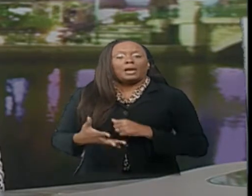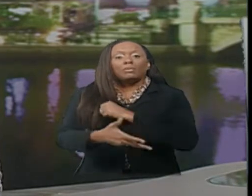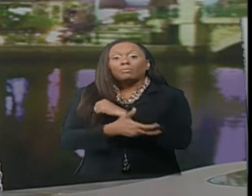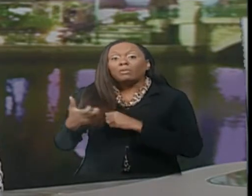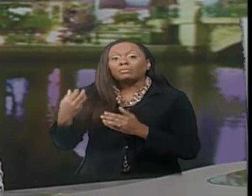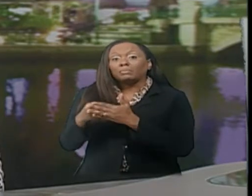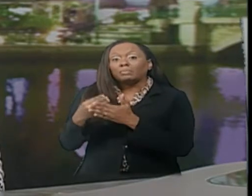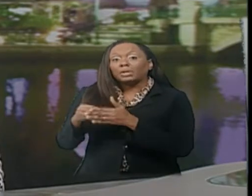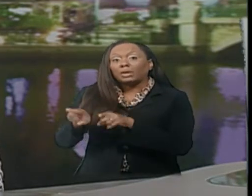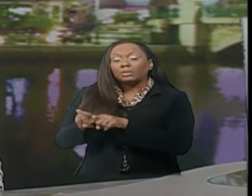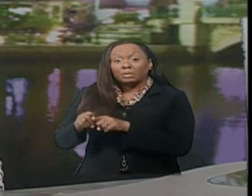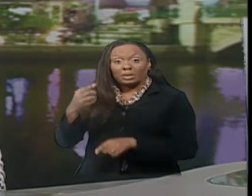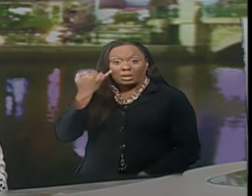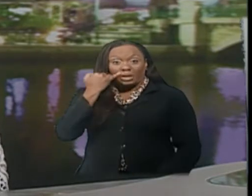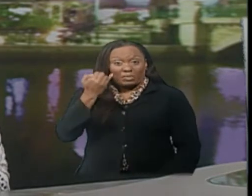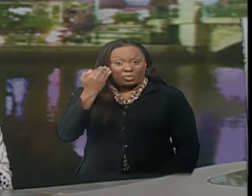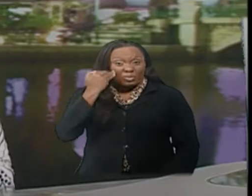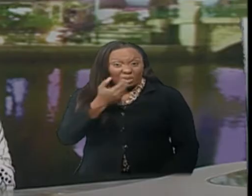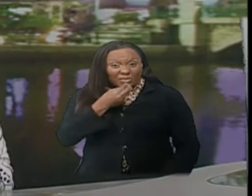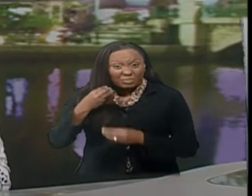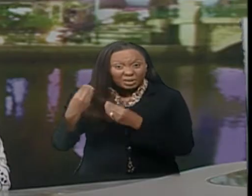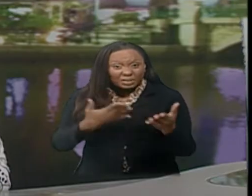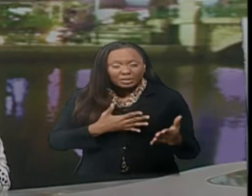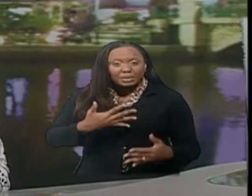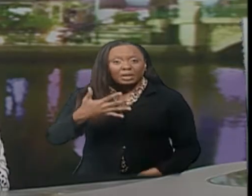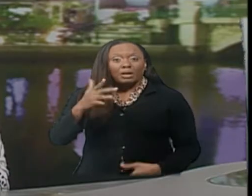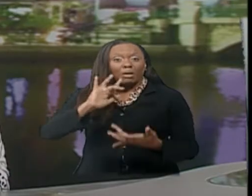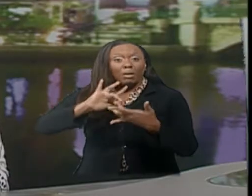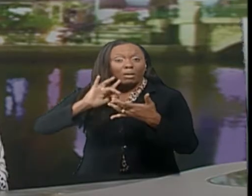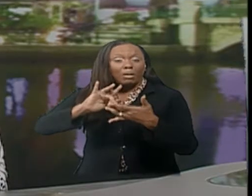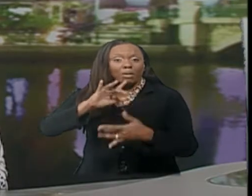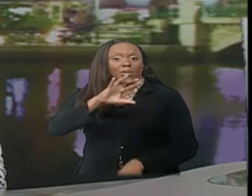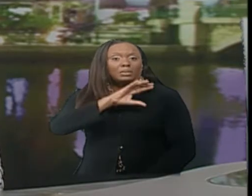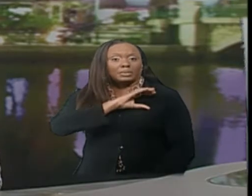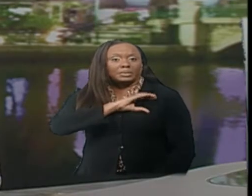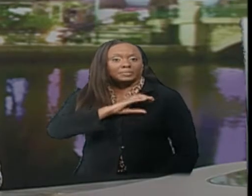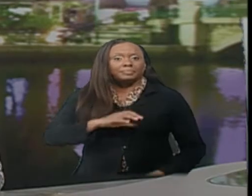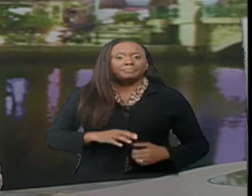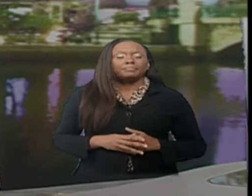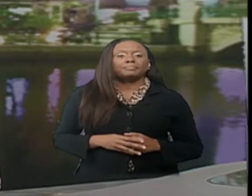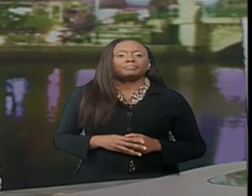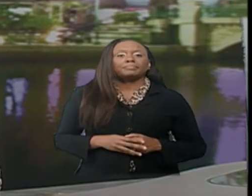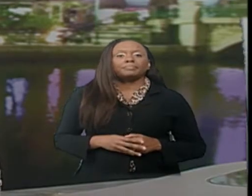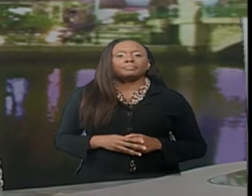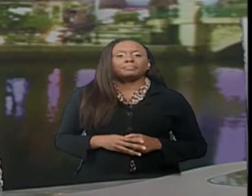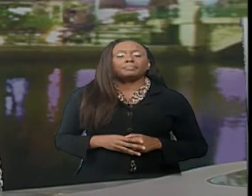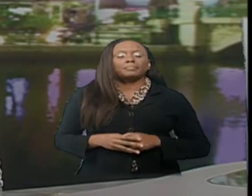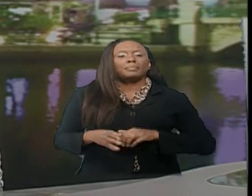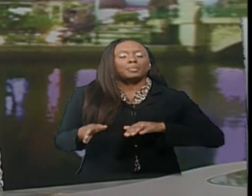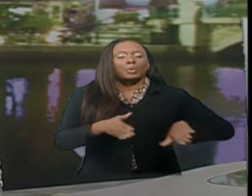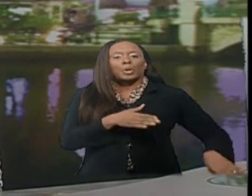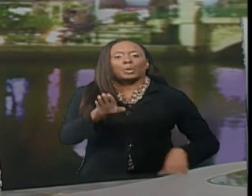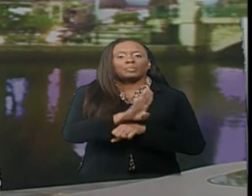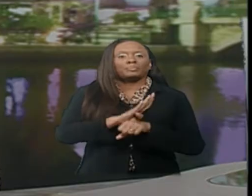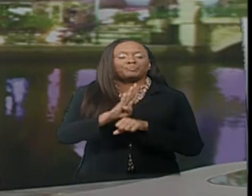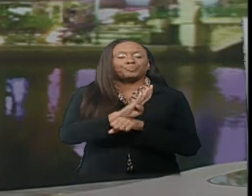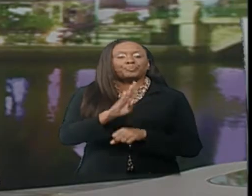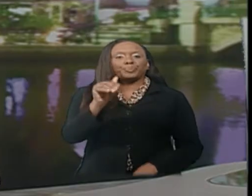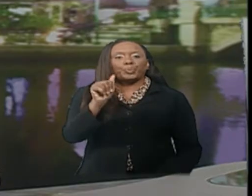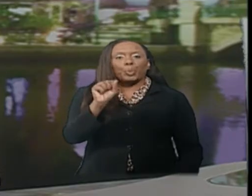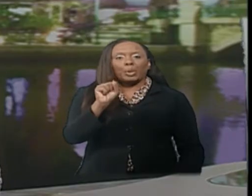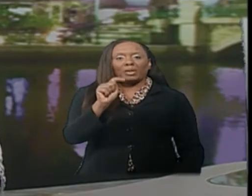respite department because Darren is 15. And in Barbados, when kids get 18, there's nowhere for them to go. And parents are